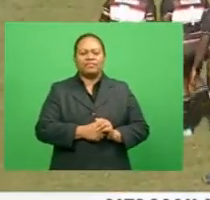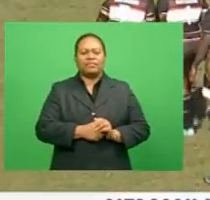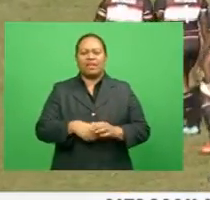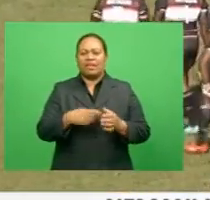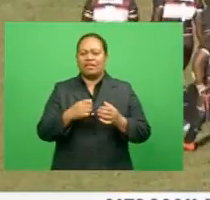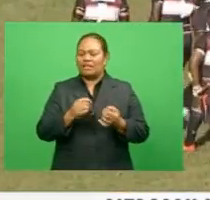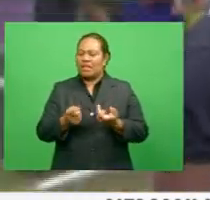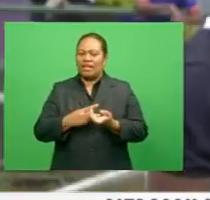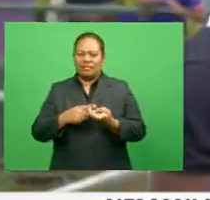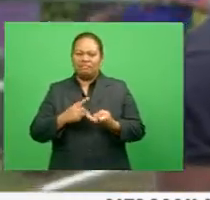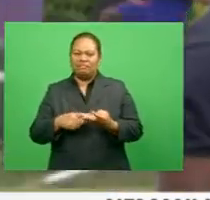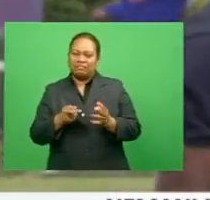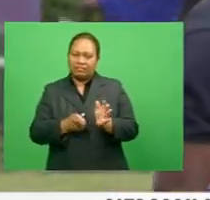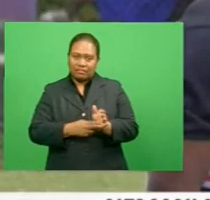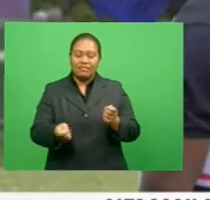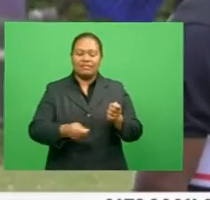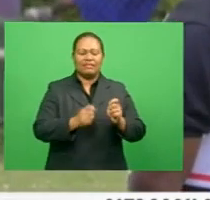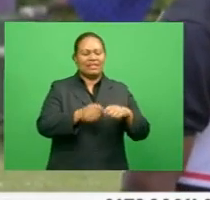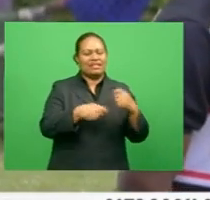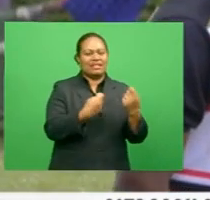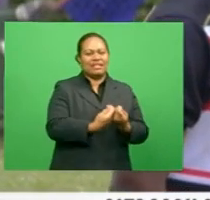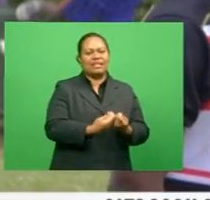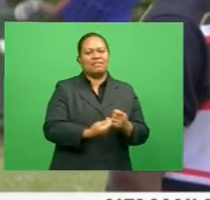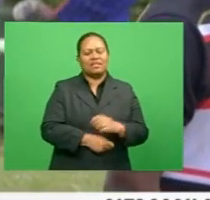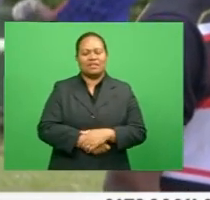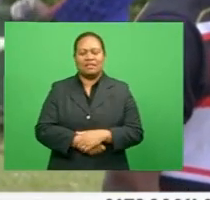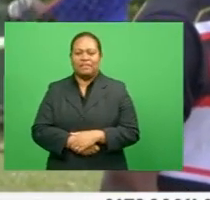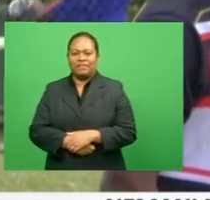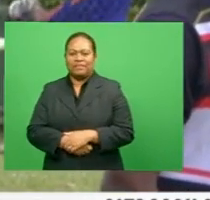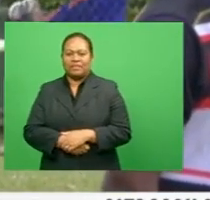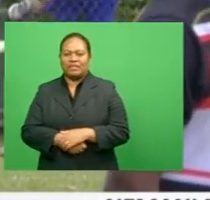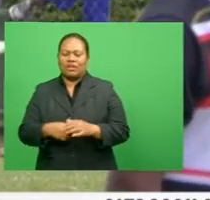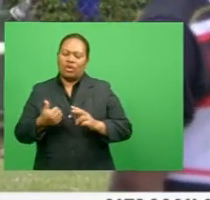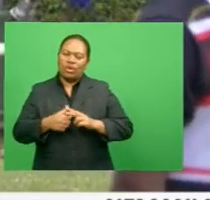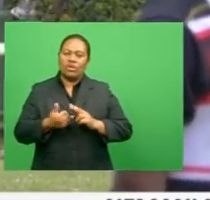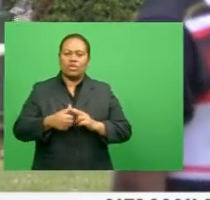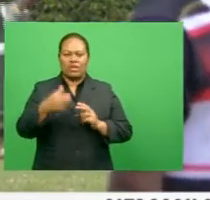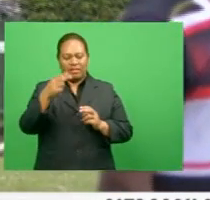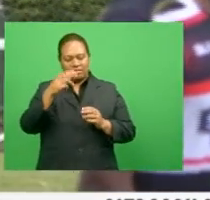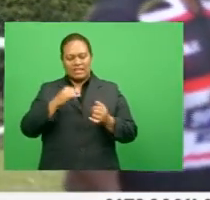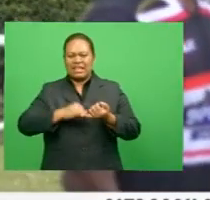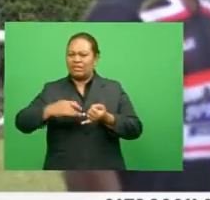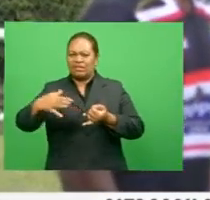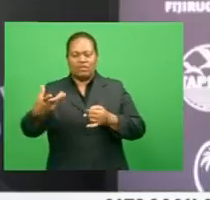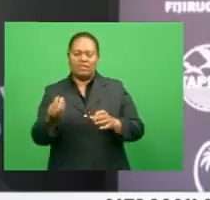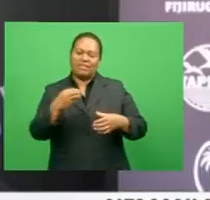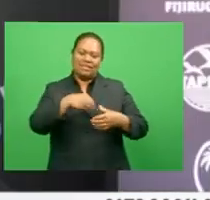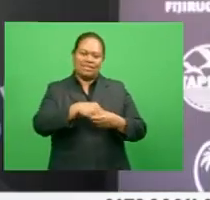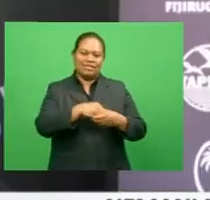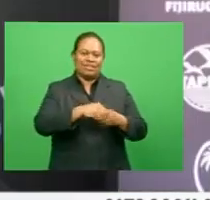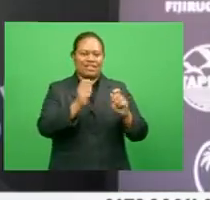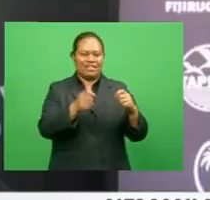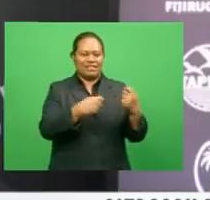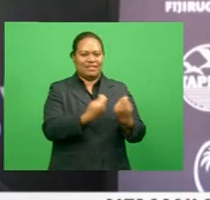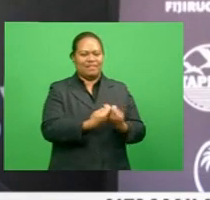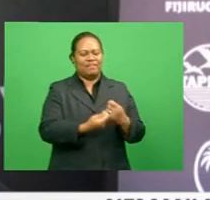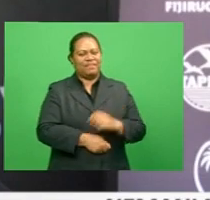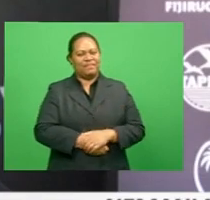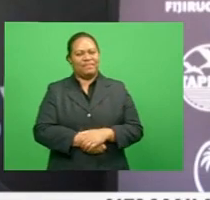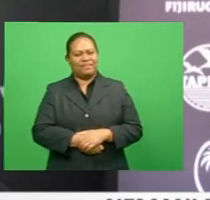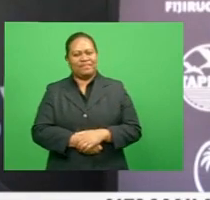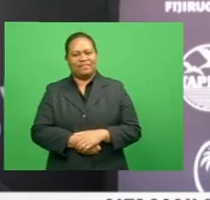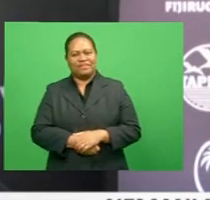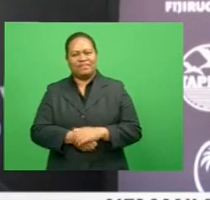Kuruboli and Neta Siri fly half Tuinraki Samusamuvondre have also been named in the squad. I think we've got a good balance